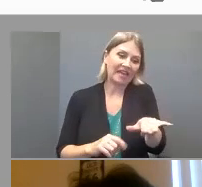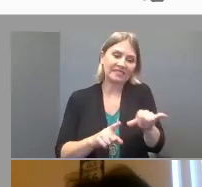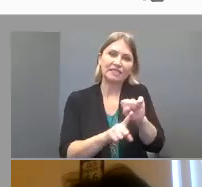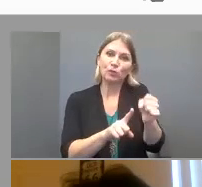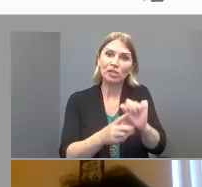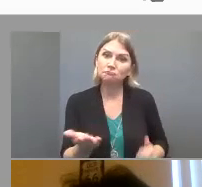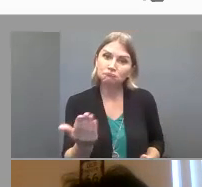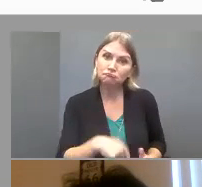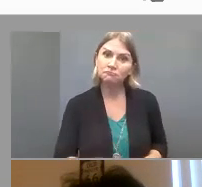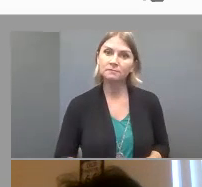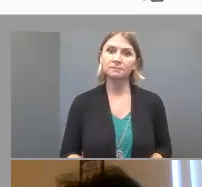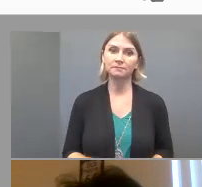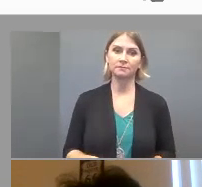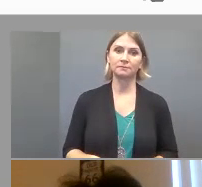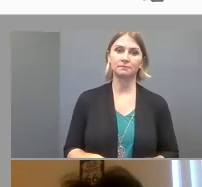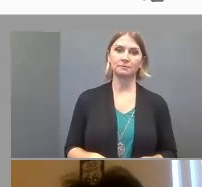c?